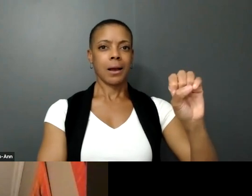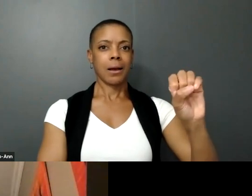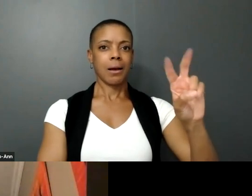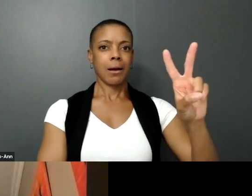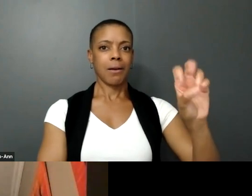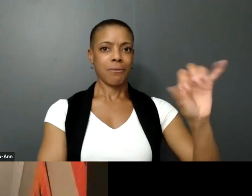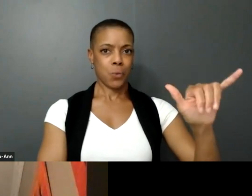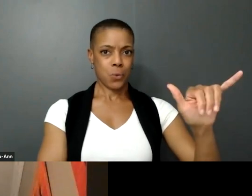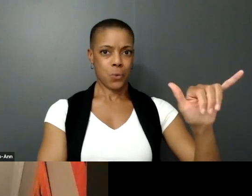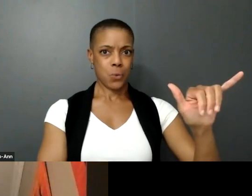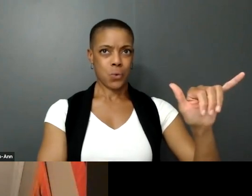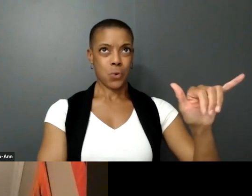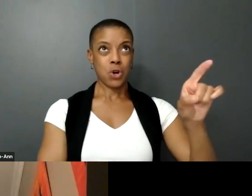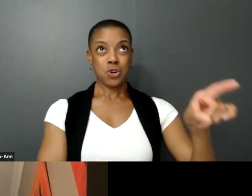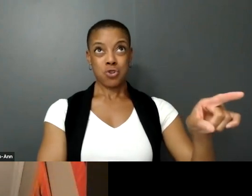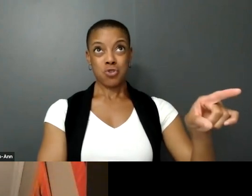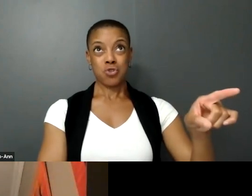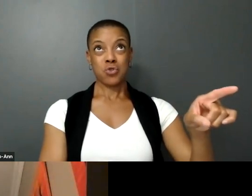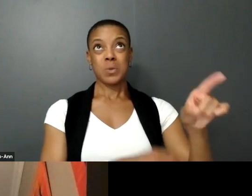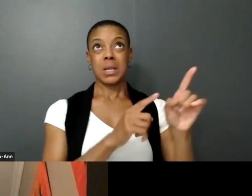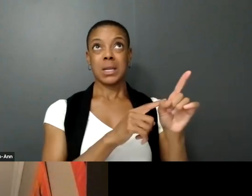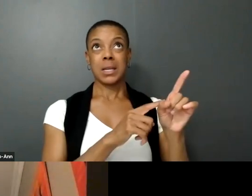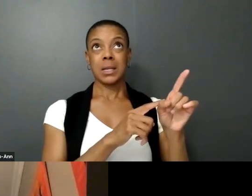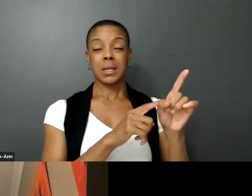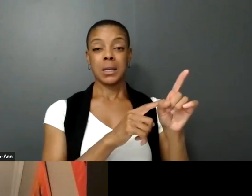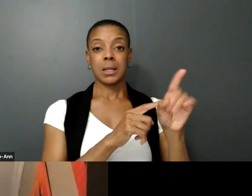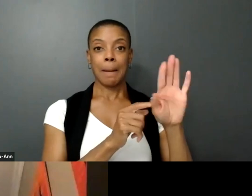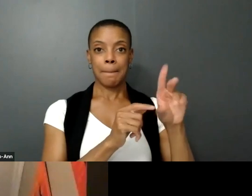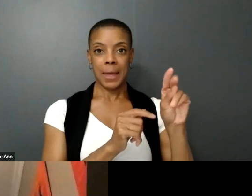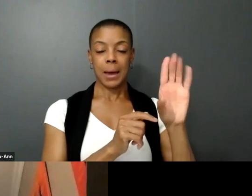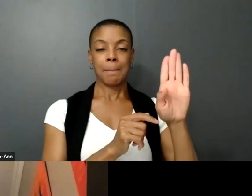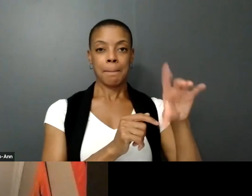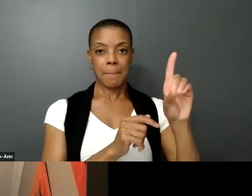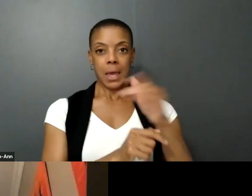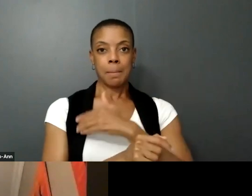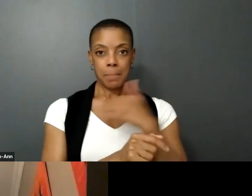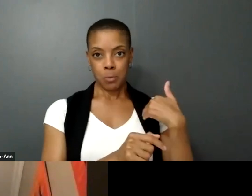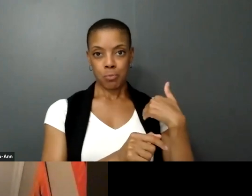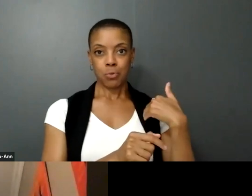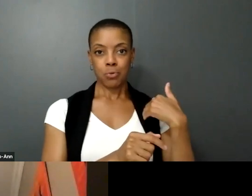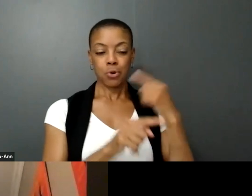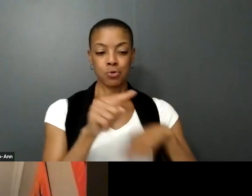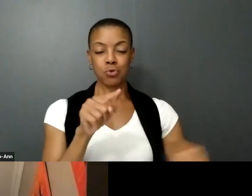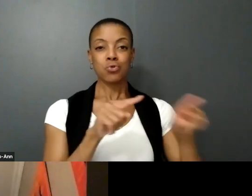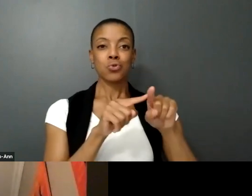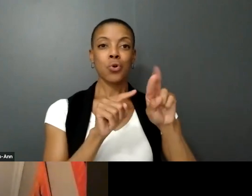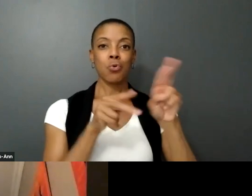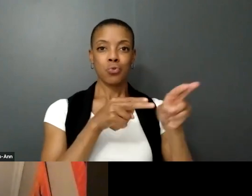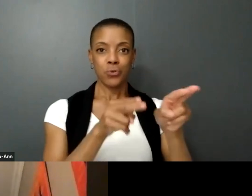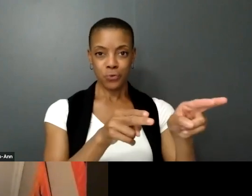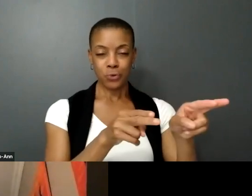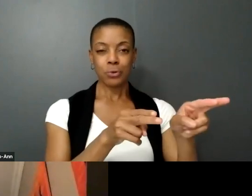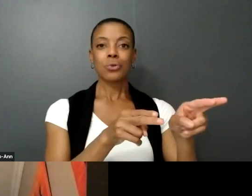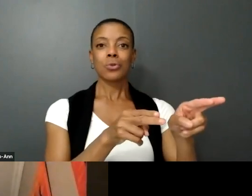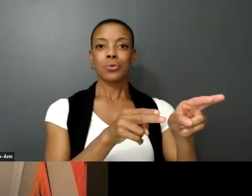And she's been a band member of Serpent River. And, you know, so our community is